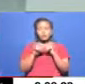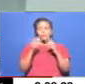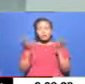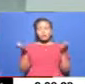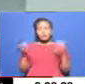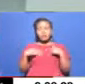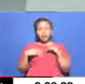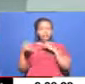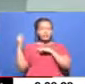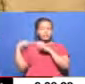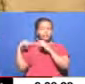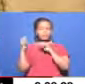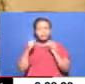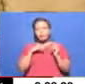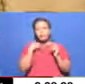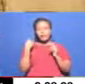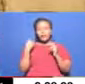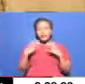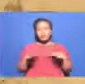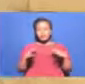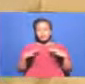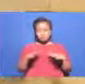convicted murderers.